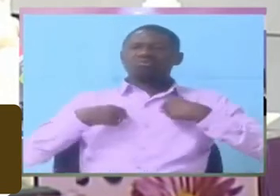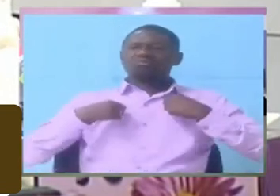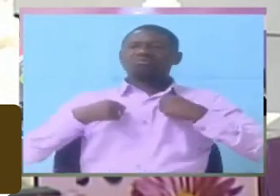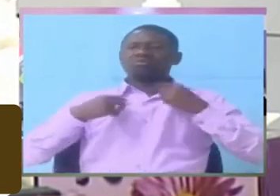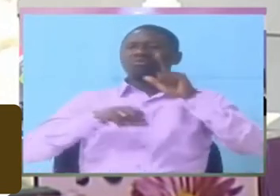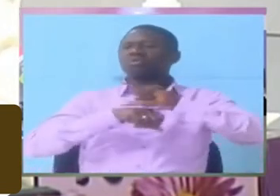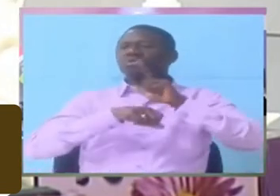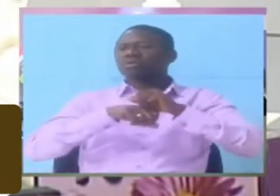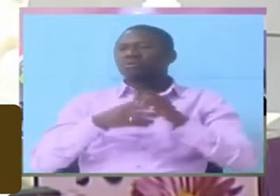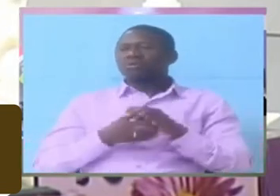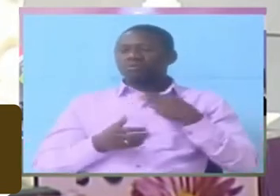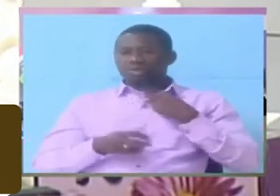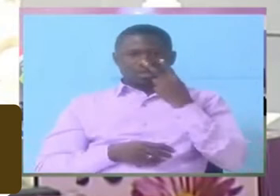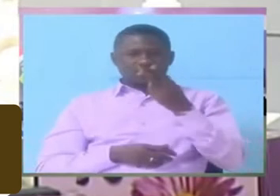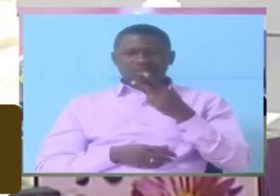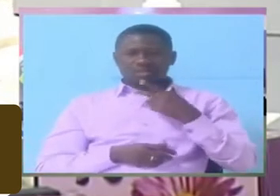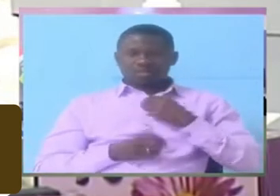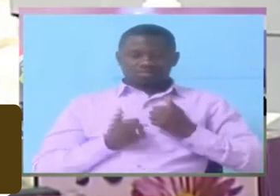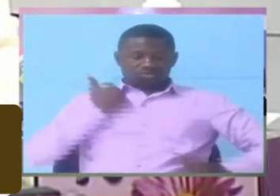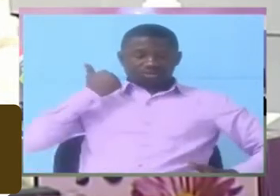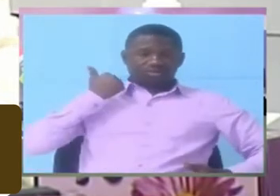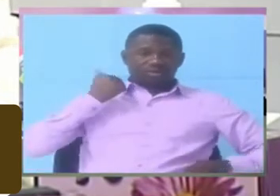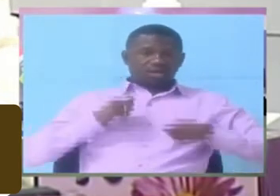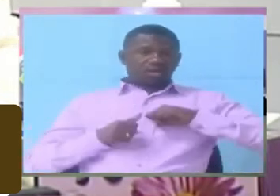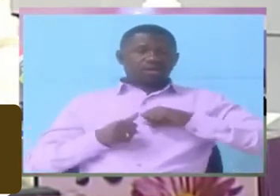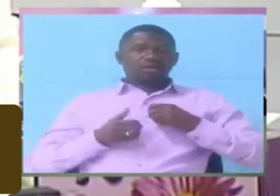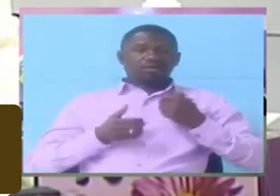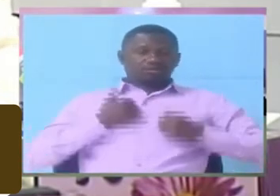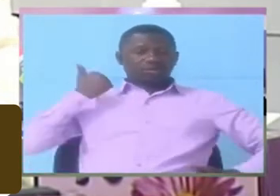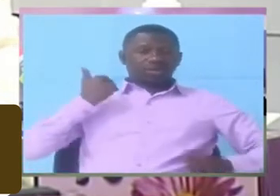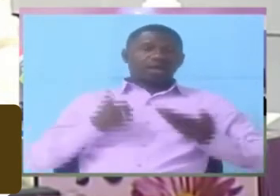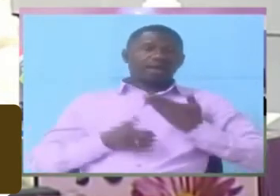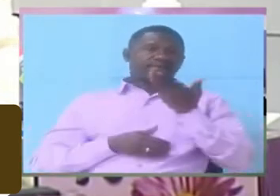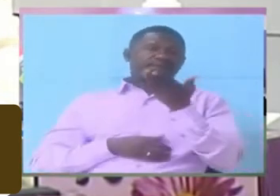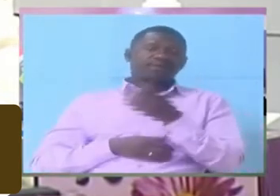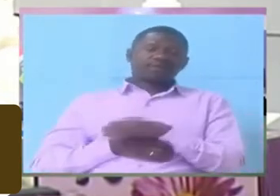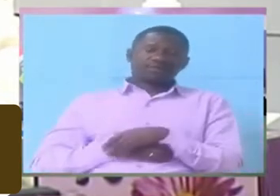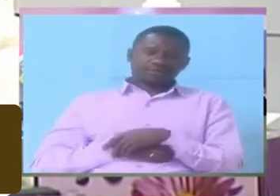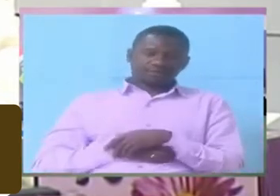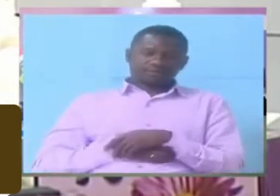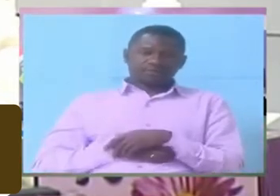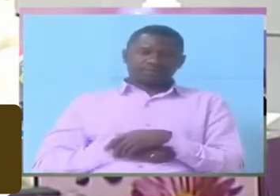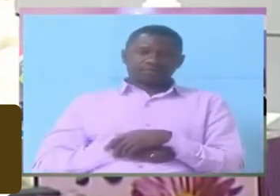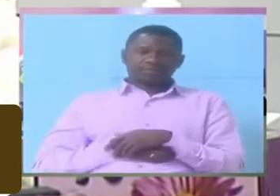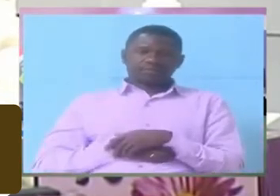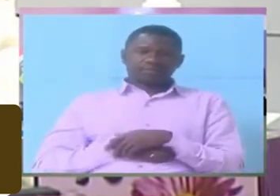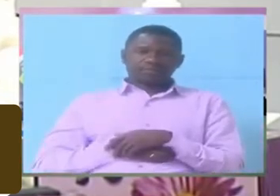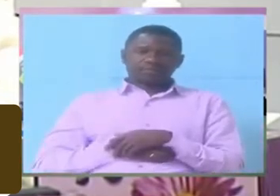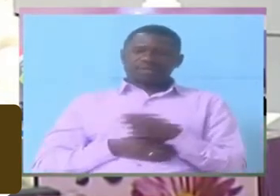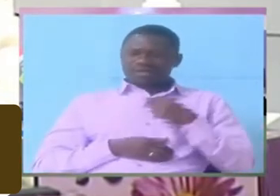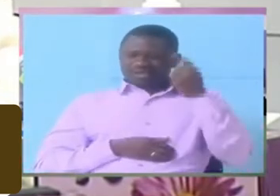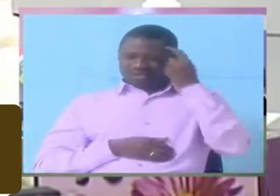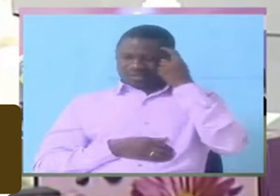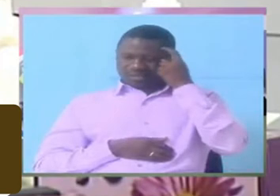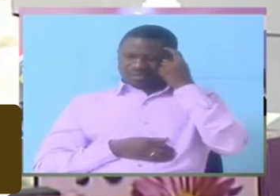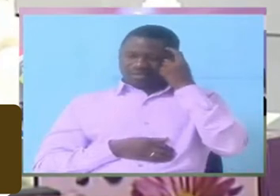But I can see a rifle by their sides. Bare ngakido luje idandangolu bala. I decided.